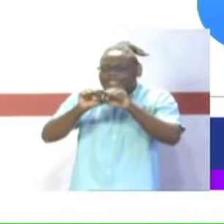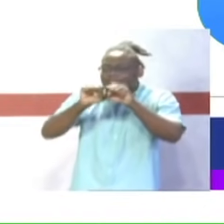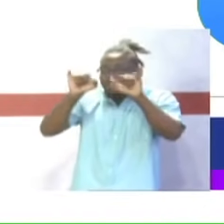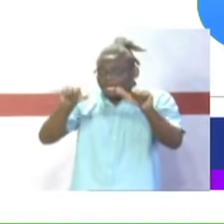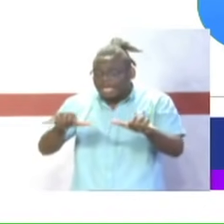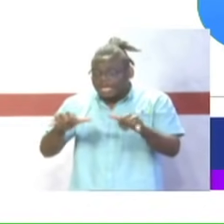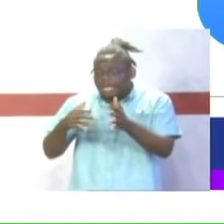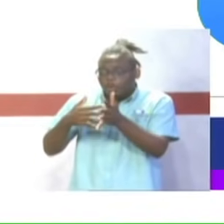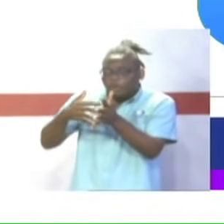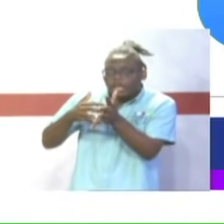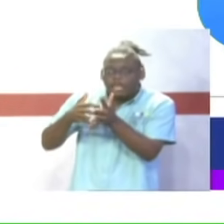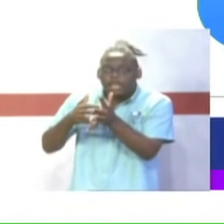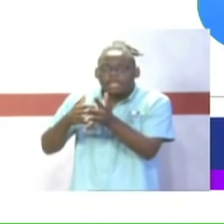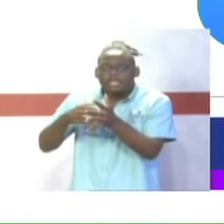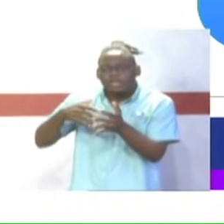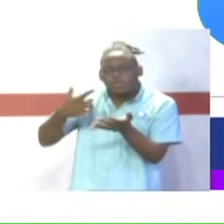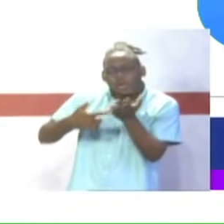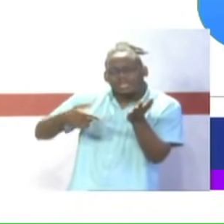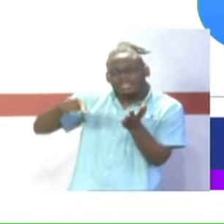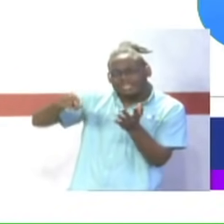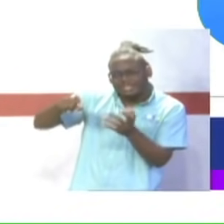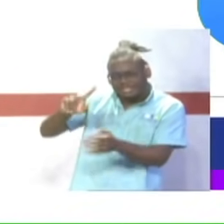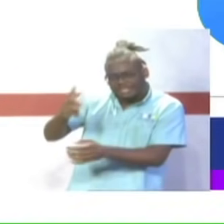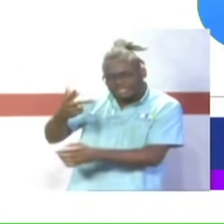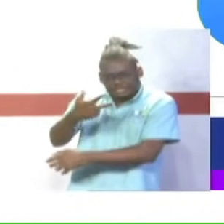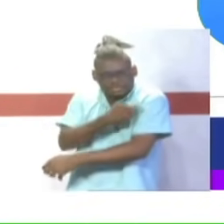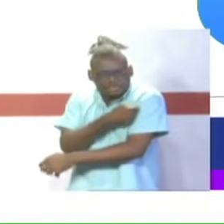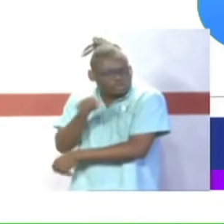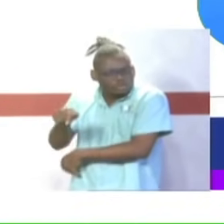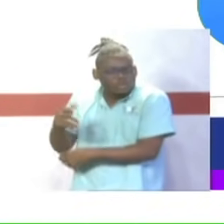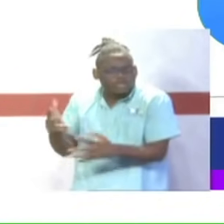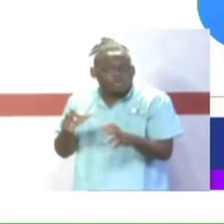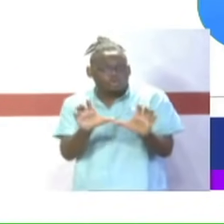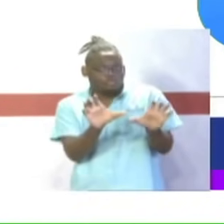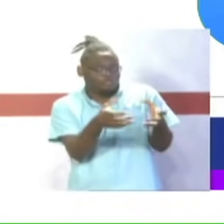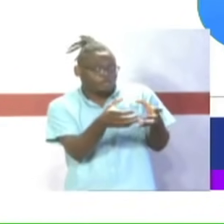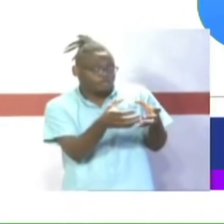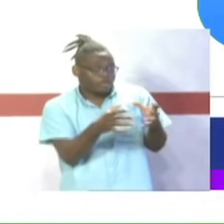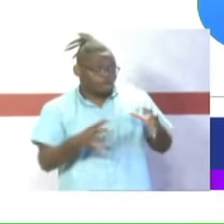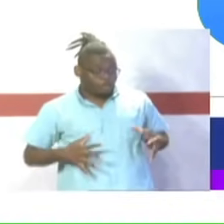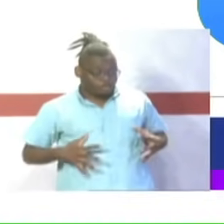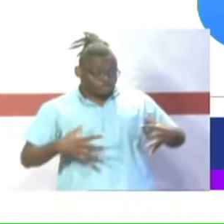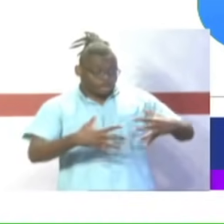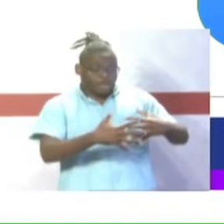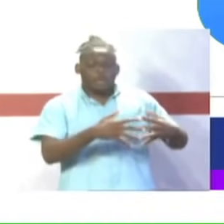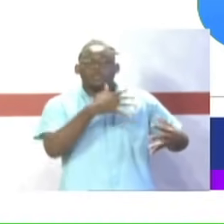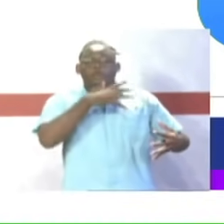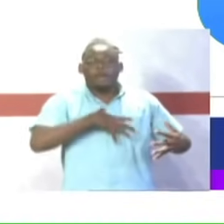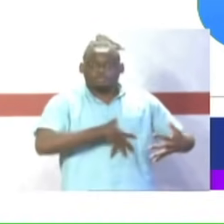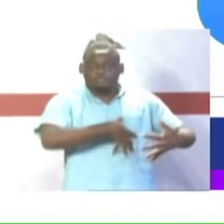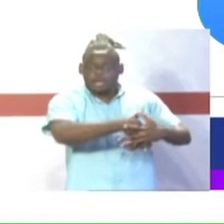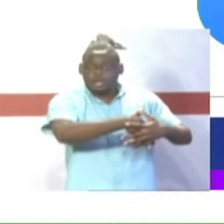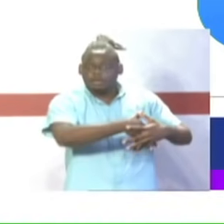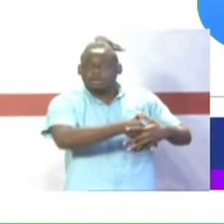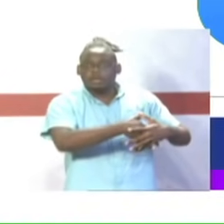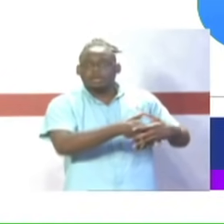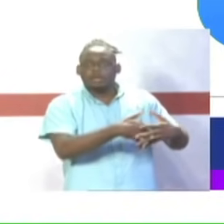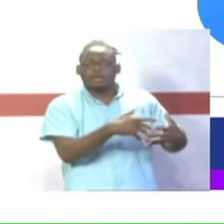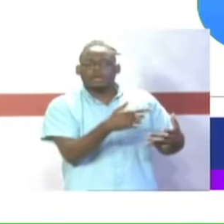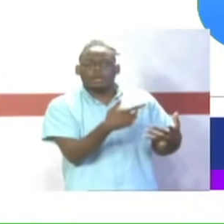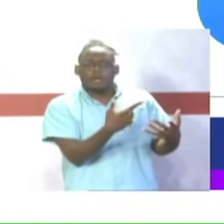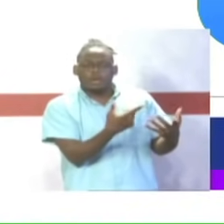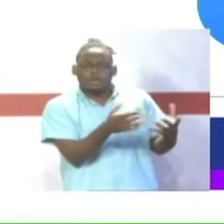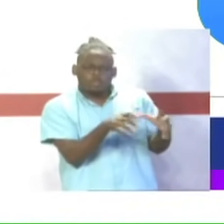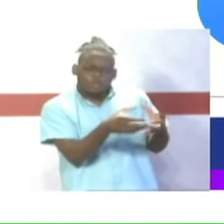of pregnant women who may fall into any of the other categories, sure, outside of the age 60, of course,